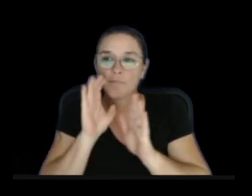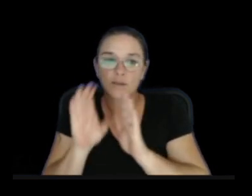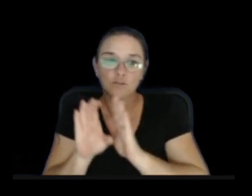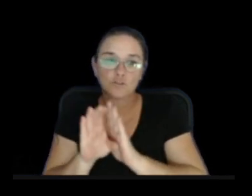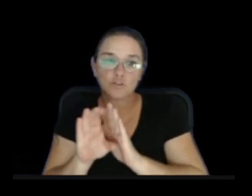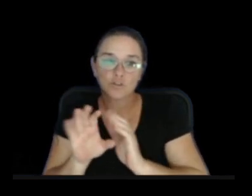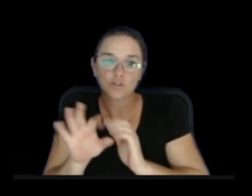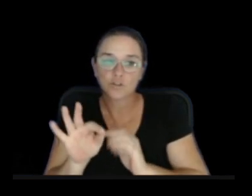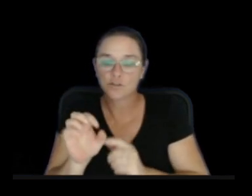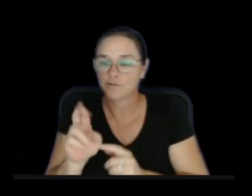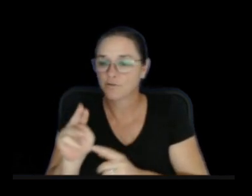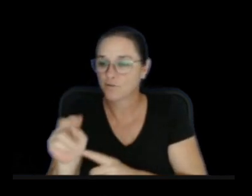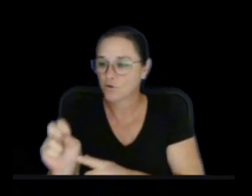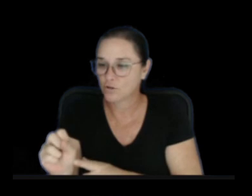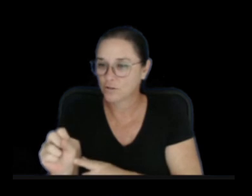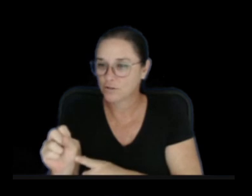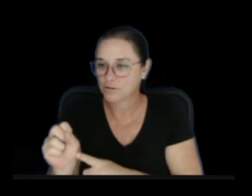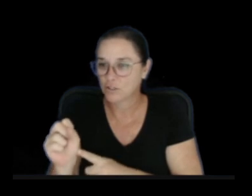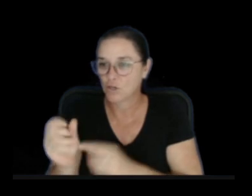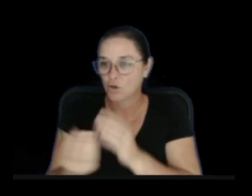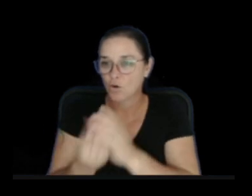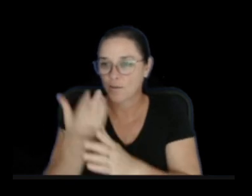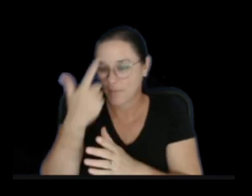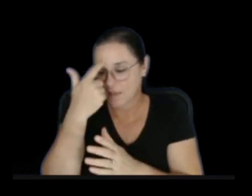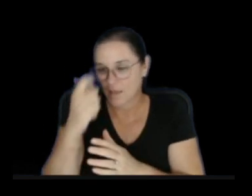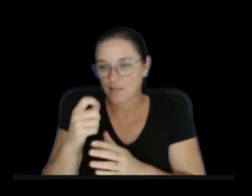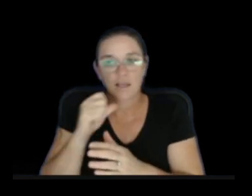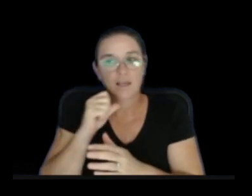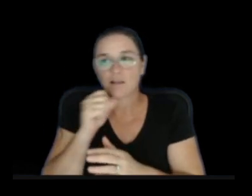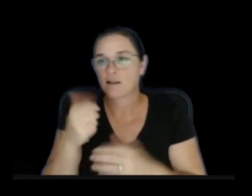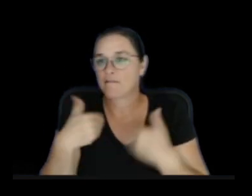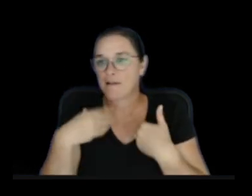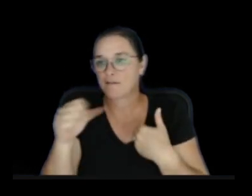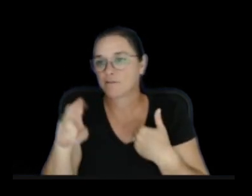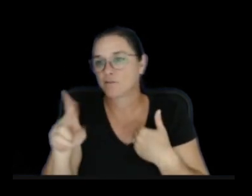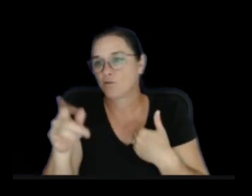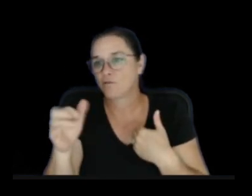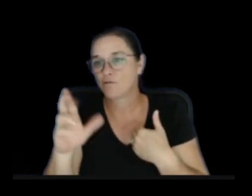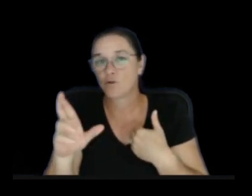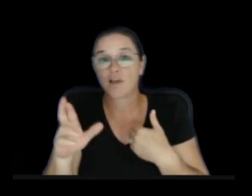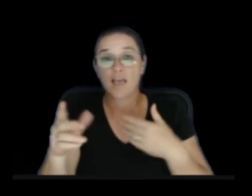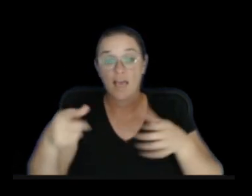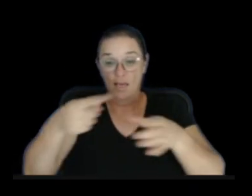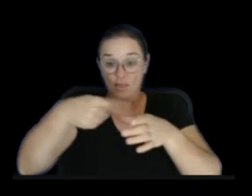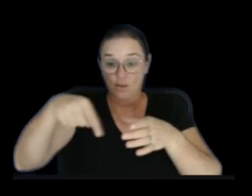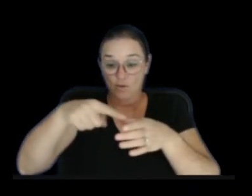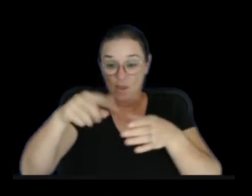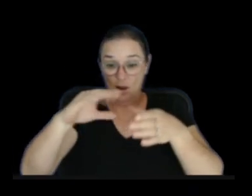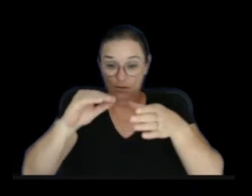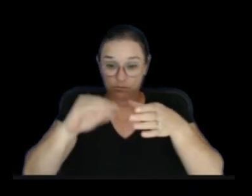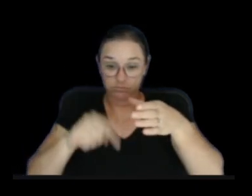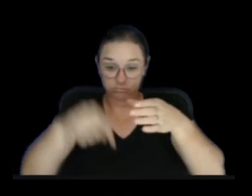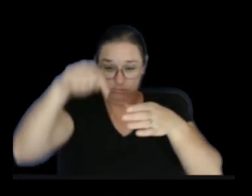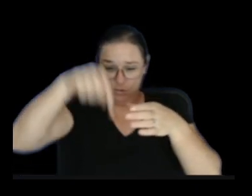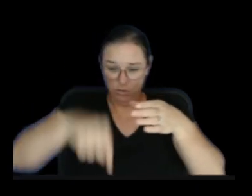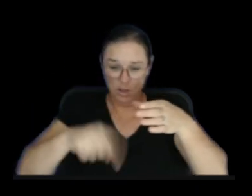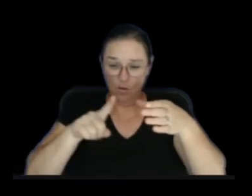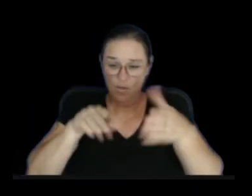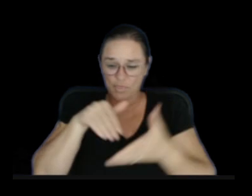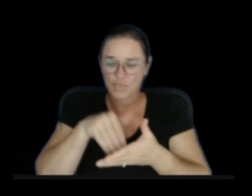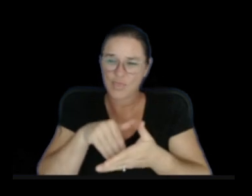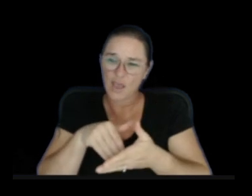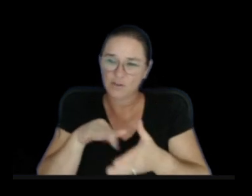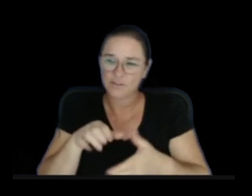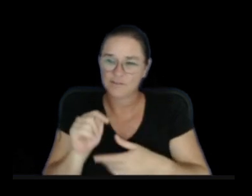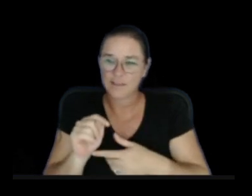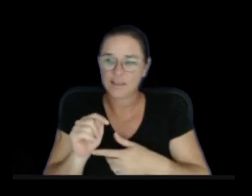of sulfur in that area. So the crater is still 1,000 feet deep, more or less, and quiet, just picking up inflation from